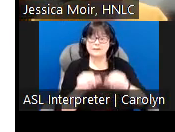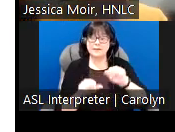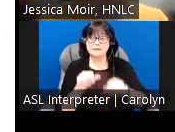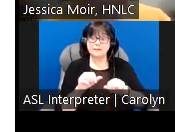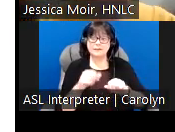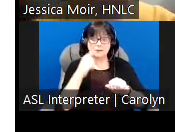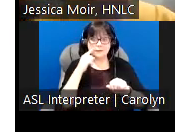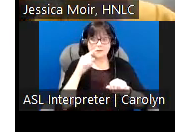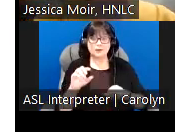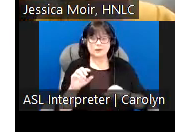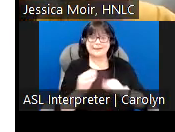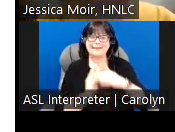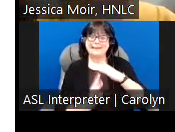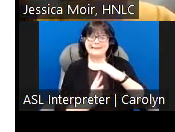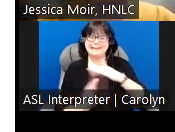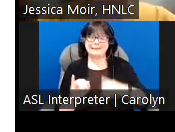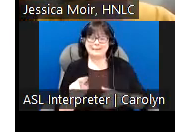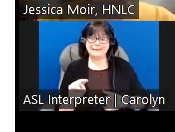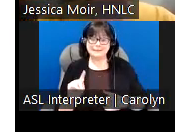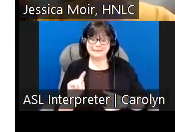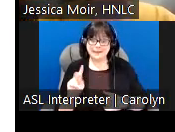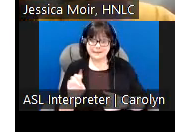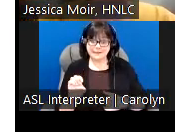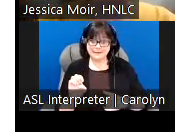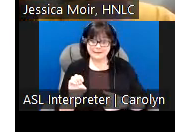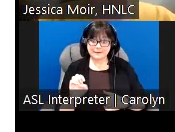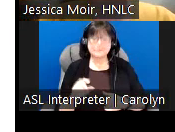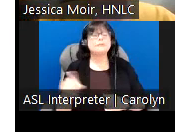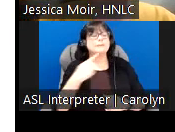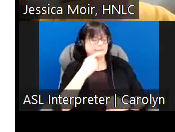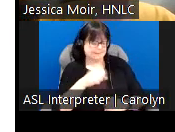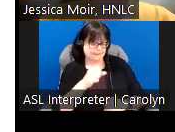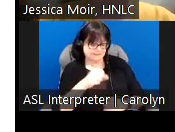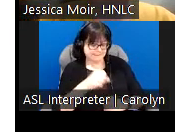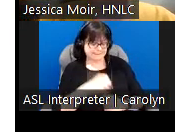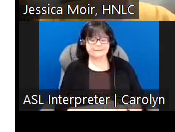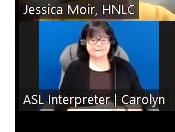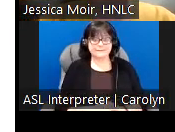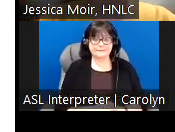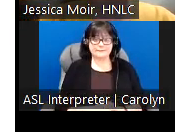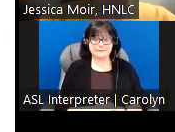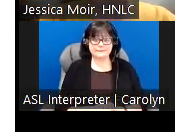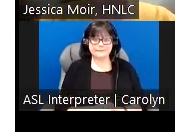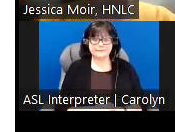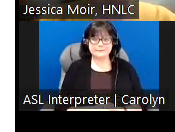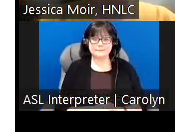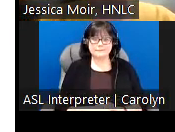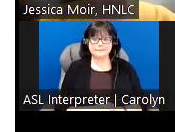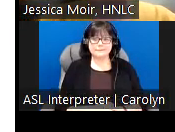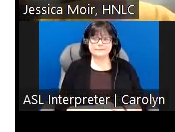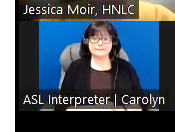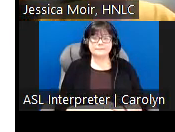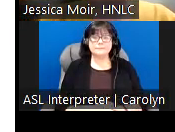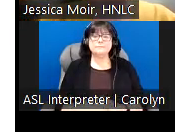assessment? Yes, we are. Okay. And we do pull other tasks in as well. So